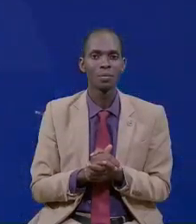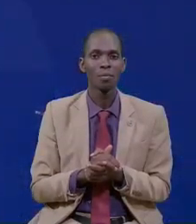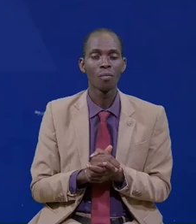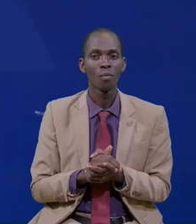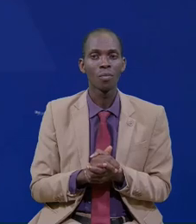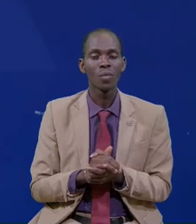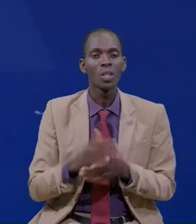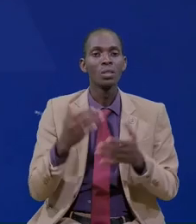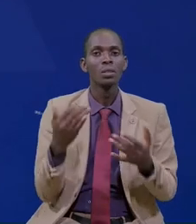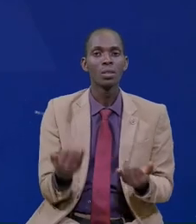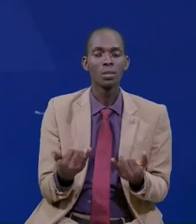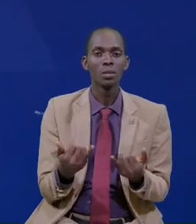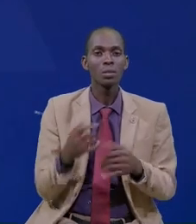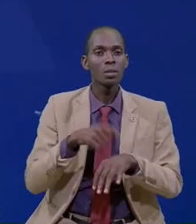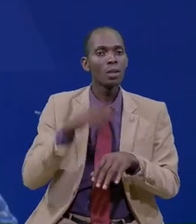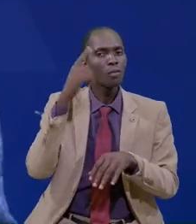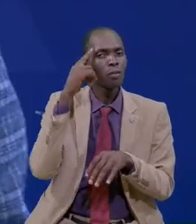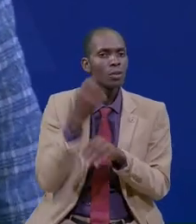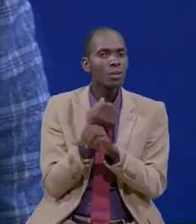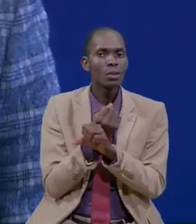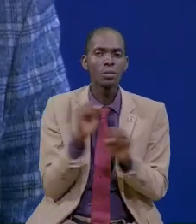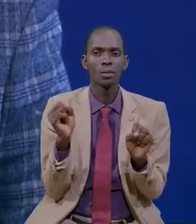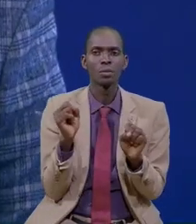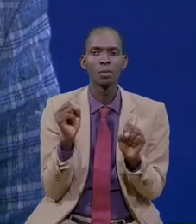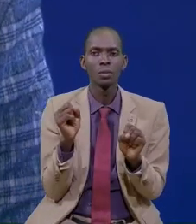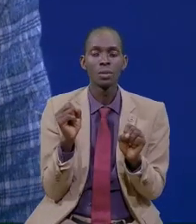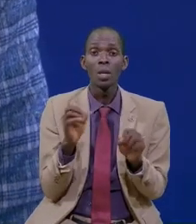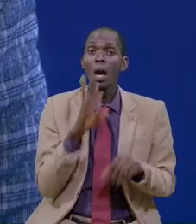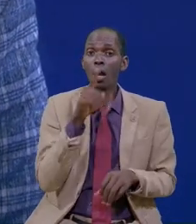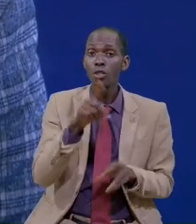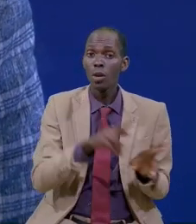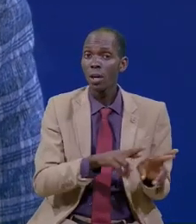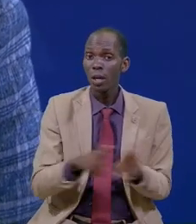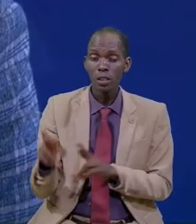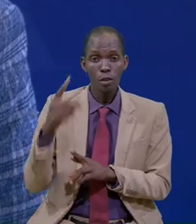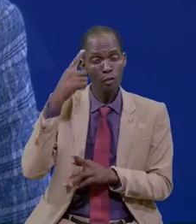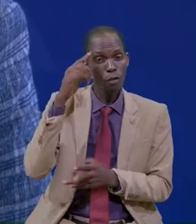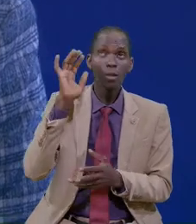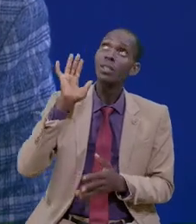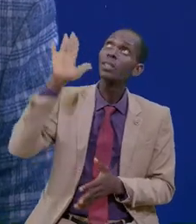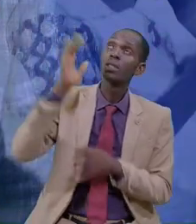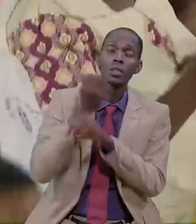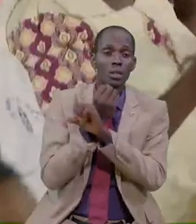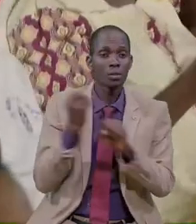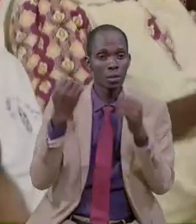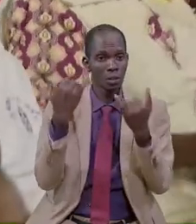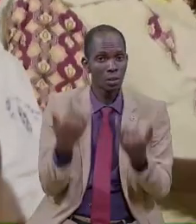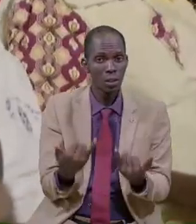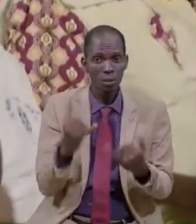right now? Prêt pour le salut maintenant? I said, are you ready for that salvation right now? Est-ce que tu es prêt pour ce salut